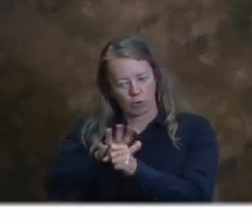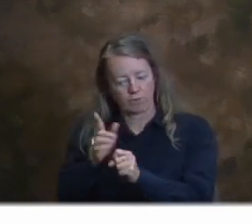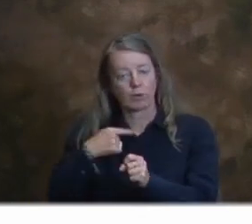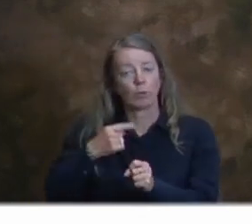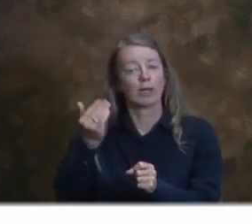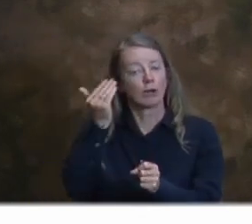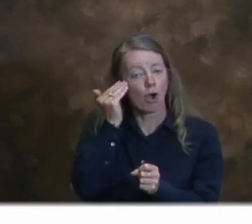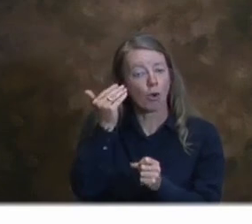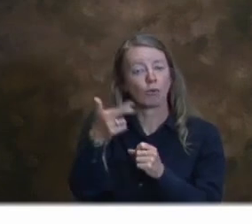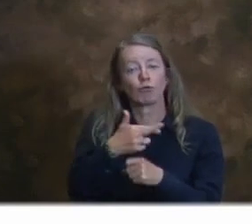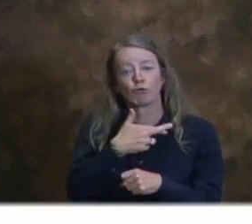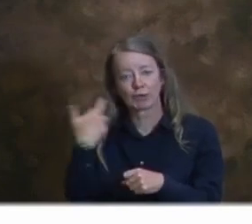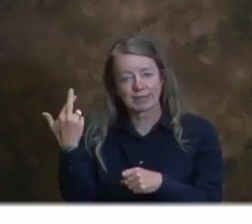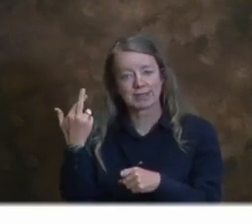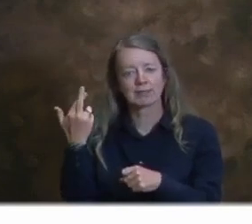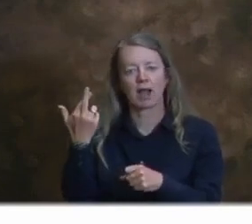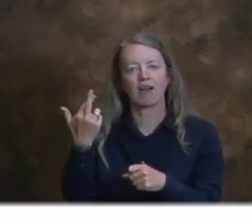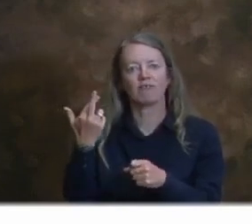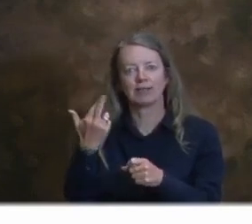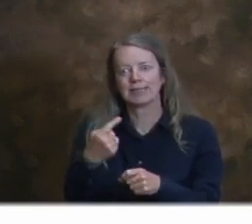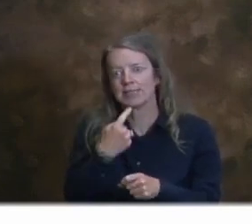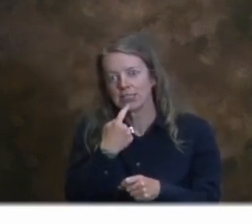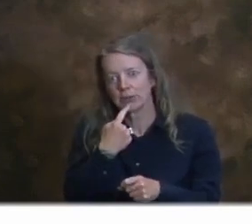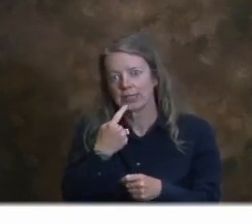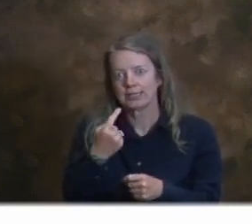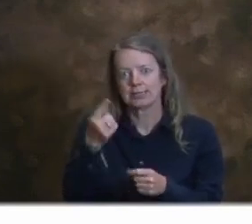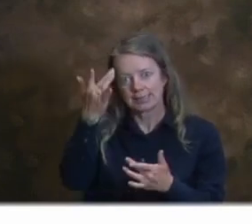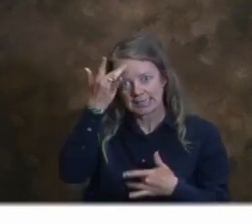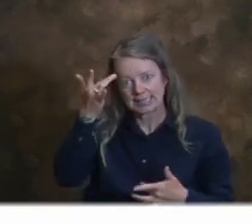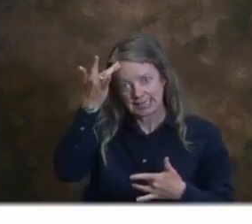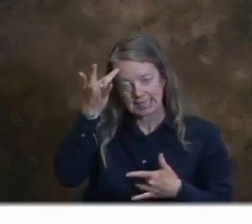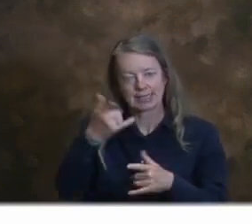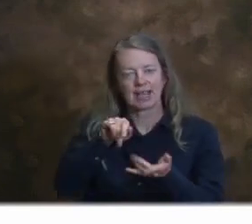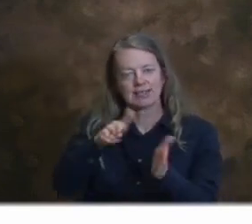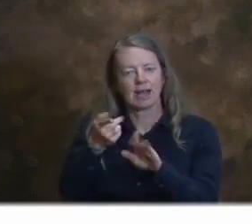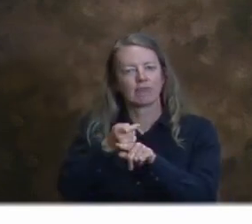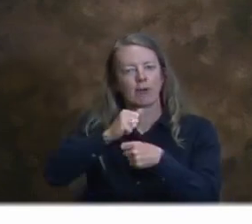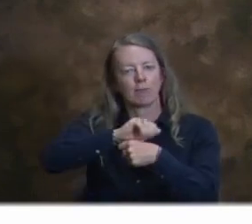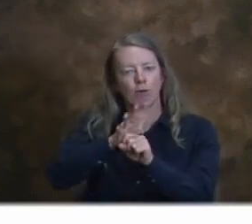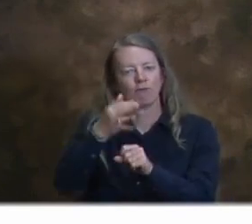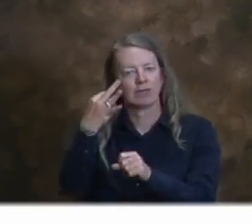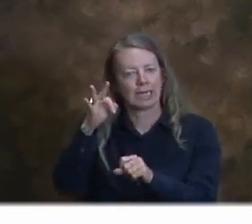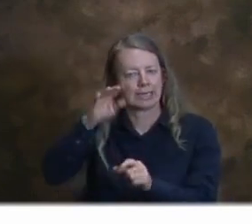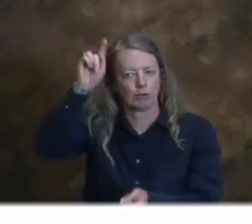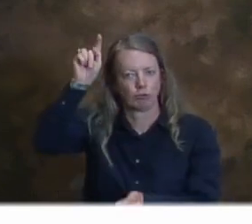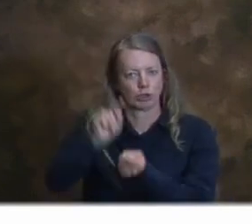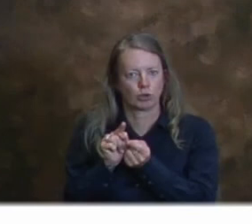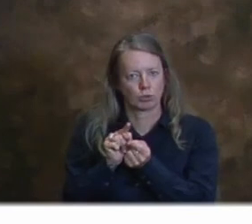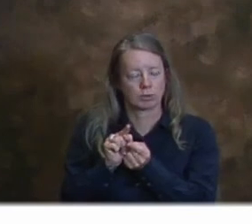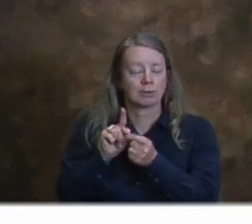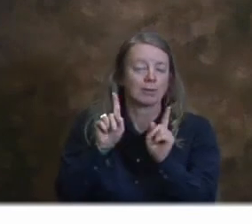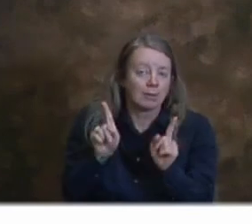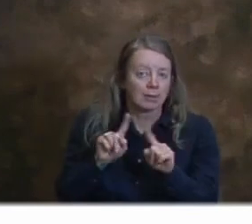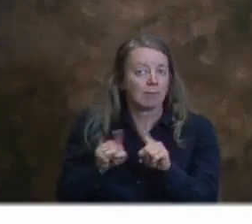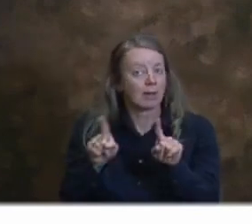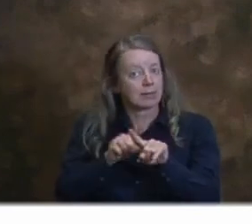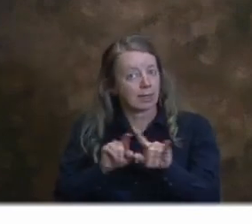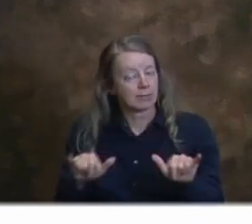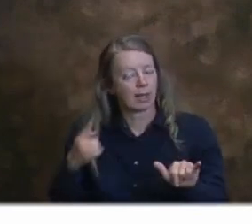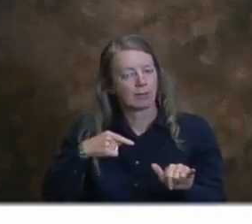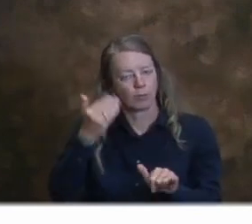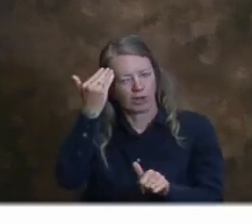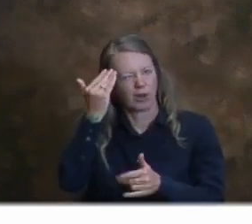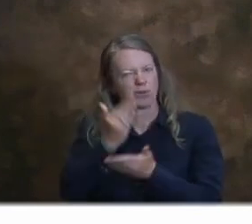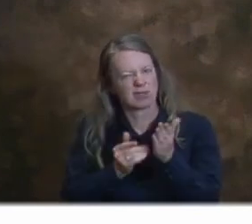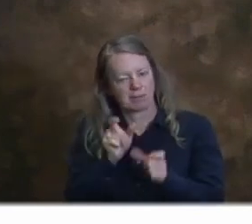disease, hospitalizations, and death from COVID-19 is reduced. At the same time, we know that some people in our communities, such